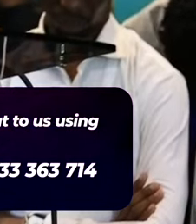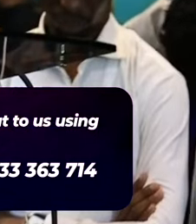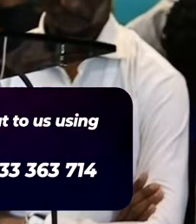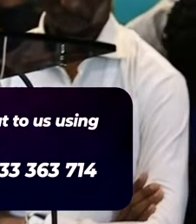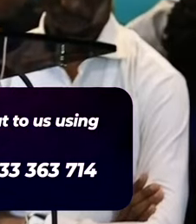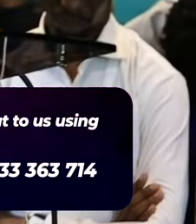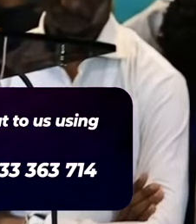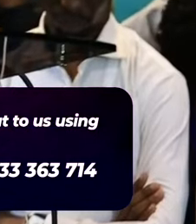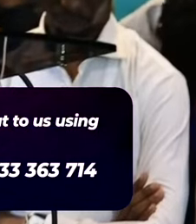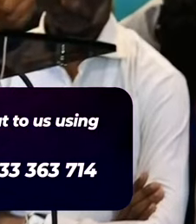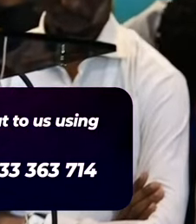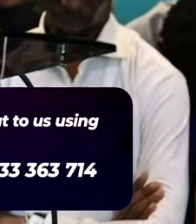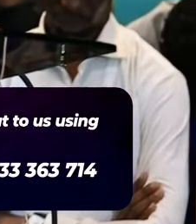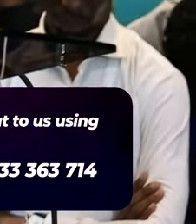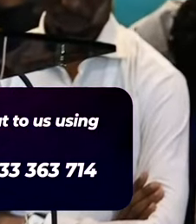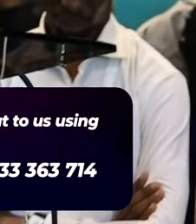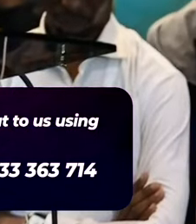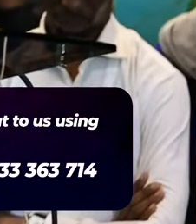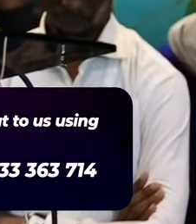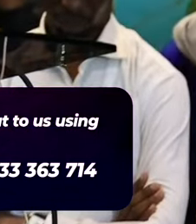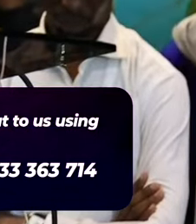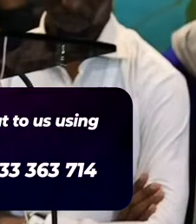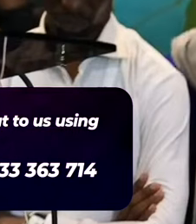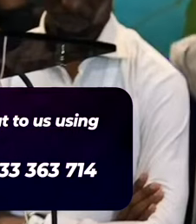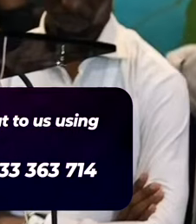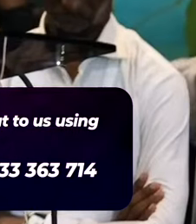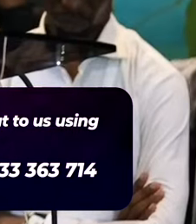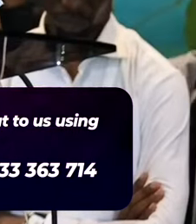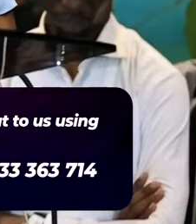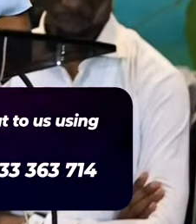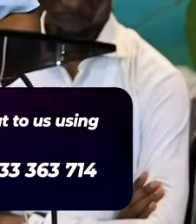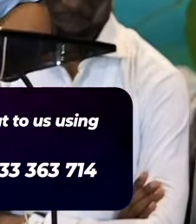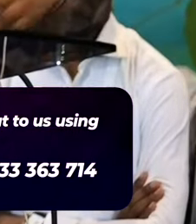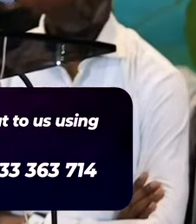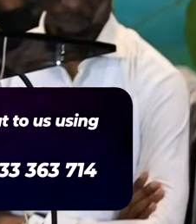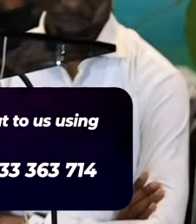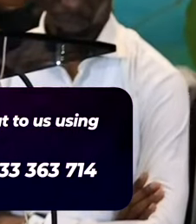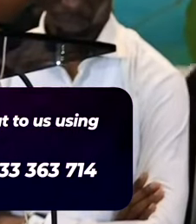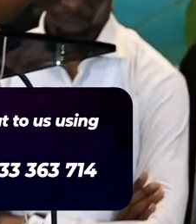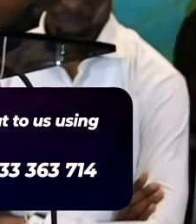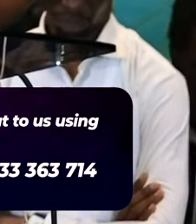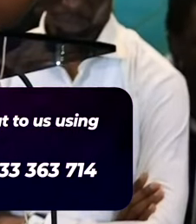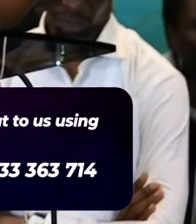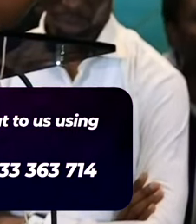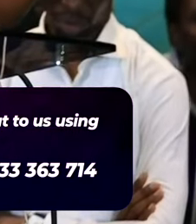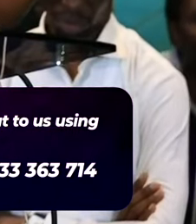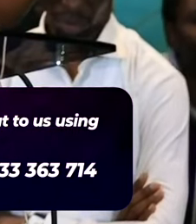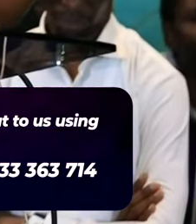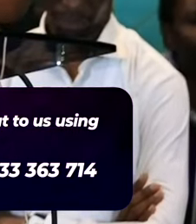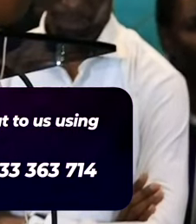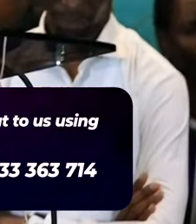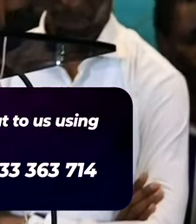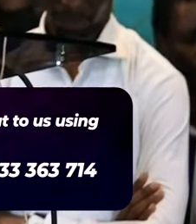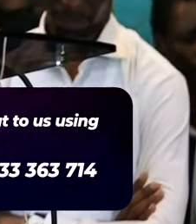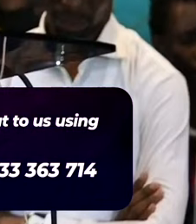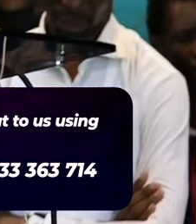bay on this matter. So until again we meet tomorrow, may the Lord bless you.